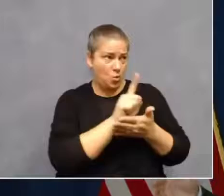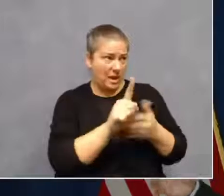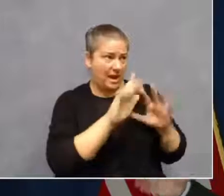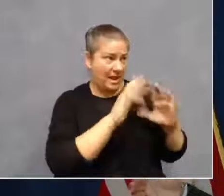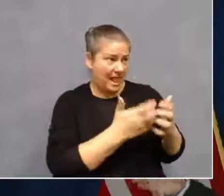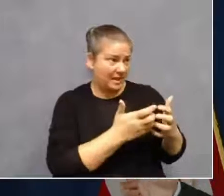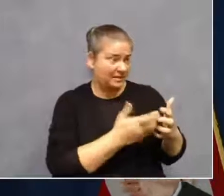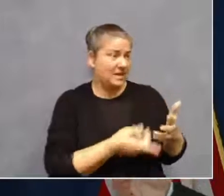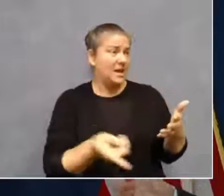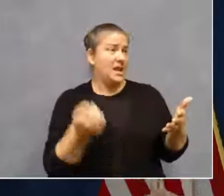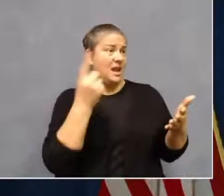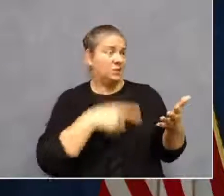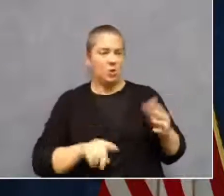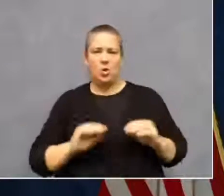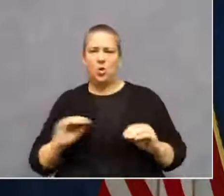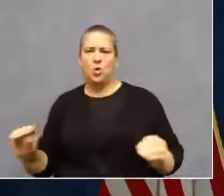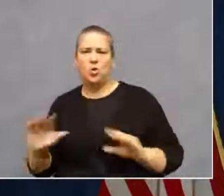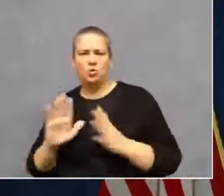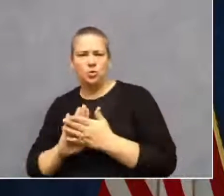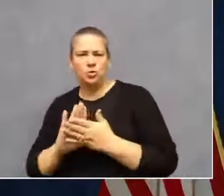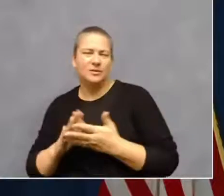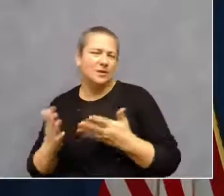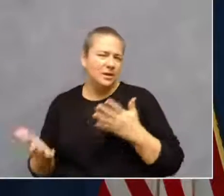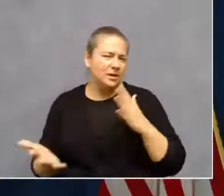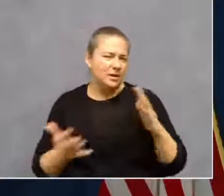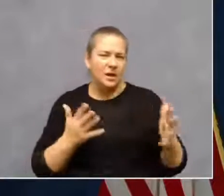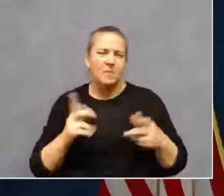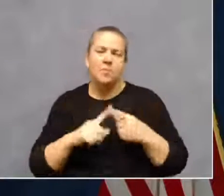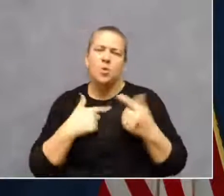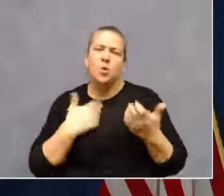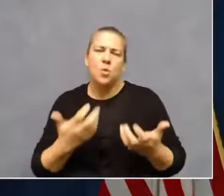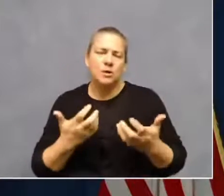but at least we try to maximize your opportunities.